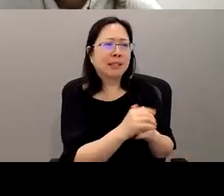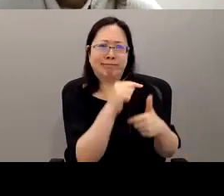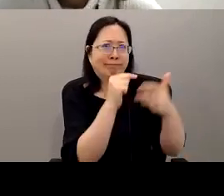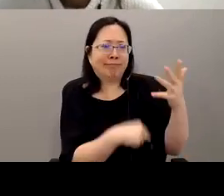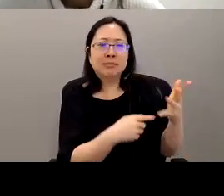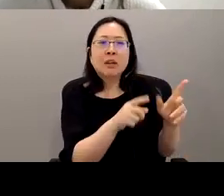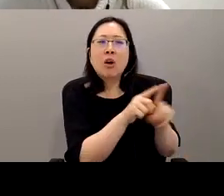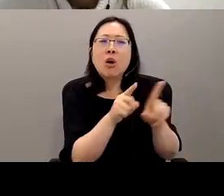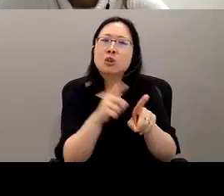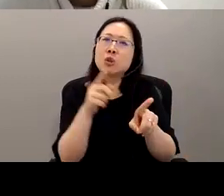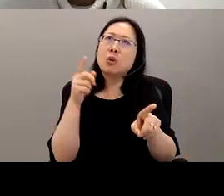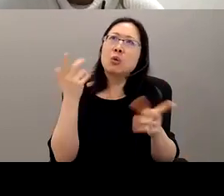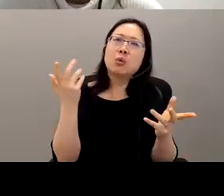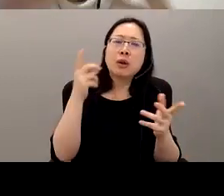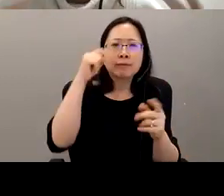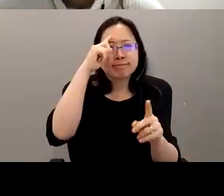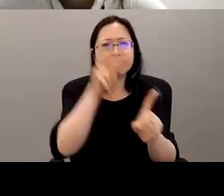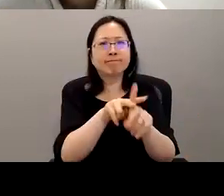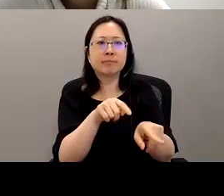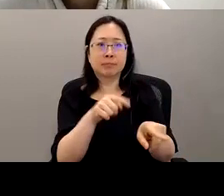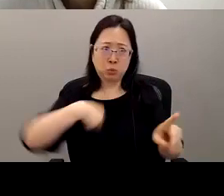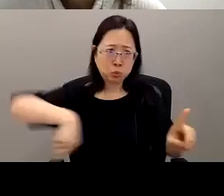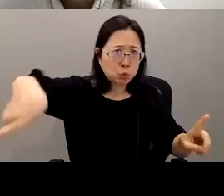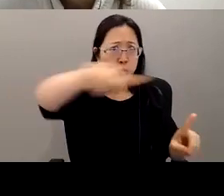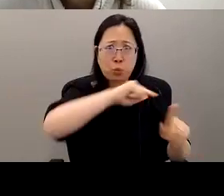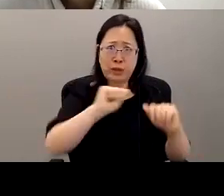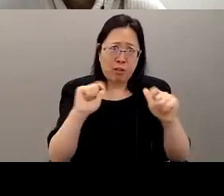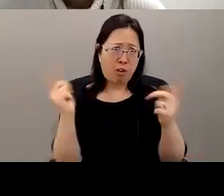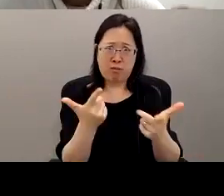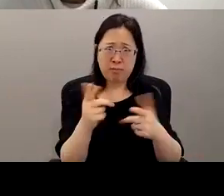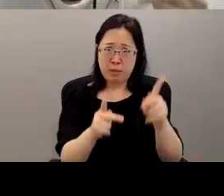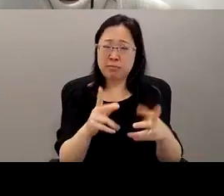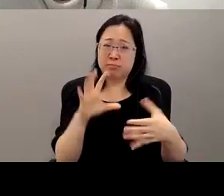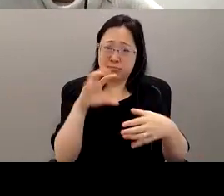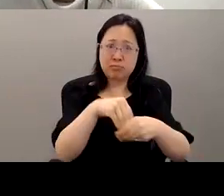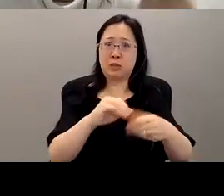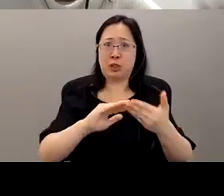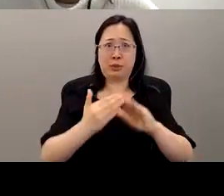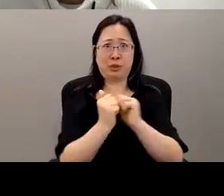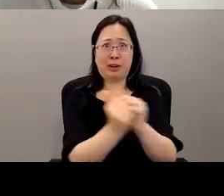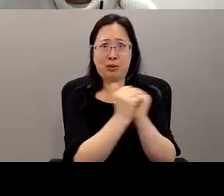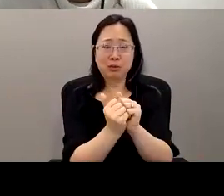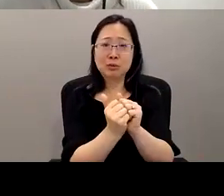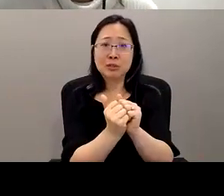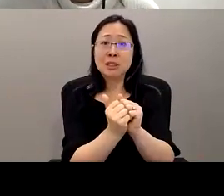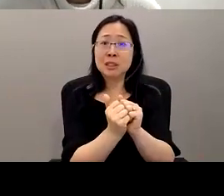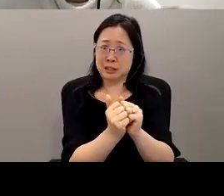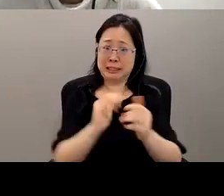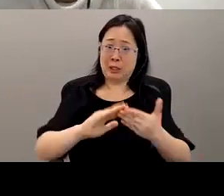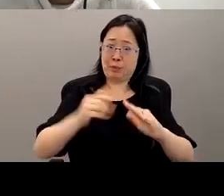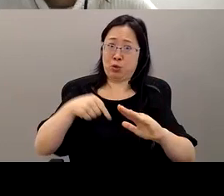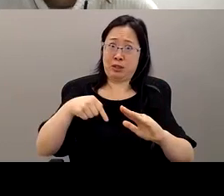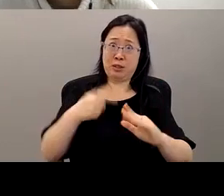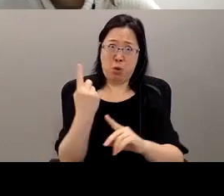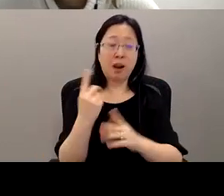more broadly in that we are a part of a community together. And as part of a community, we have roles in that community and we